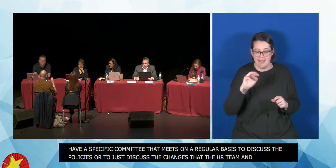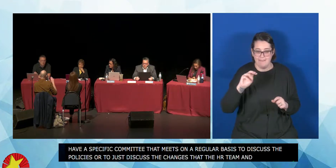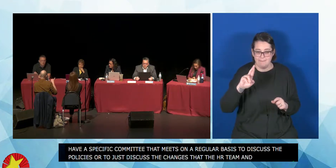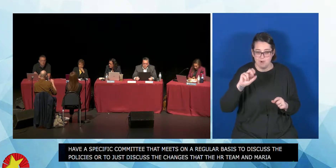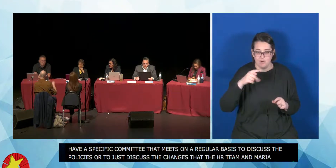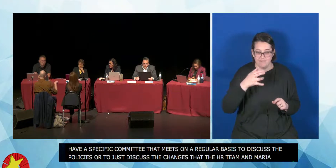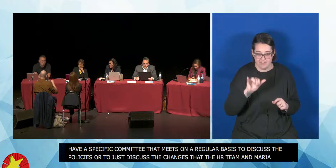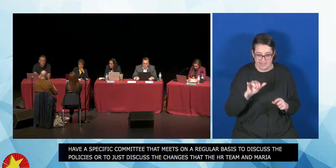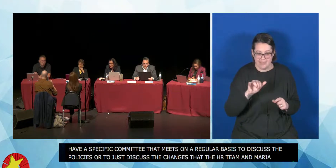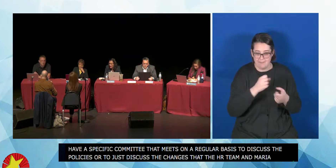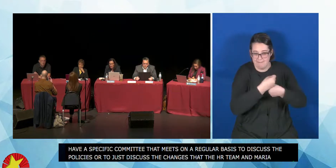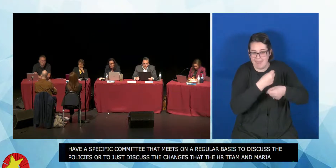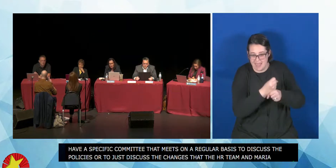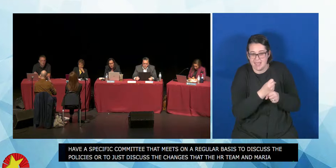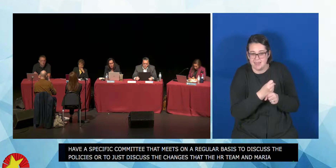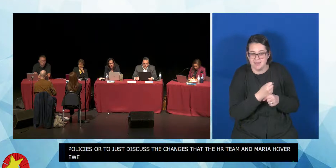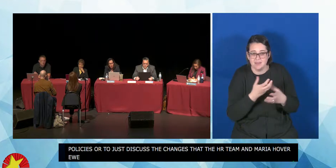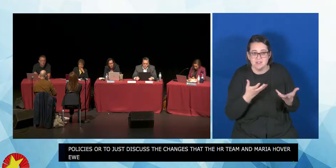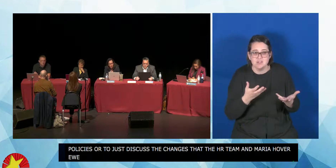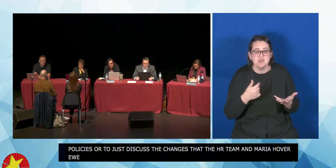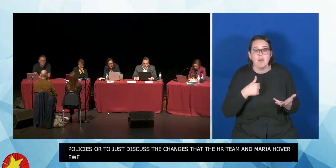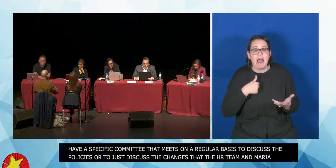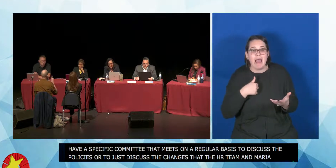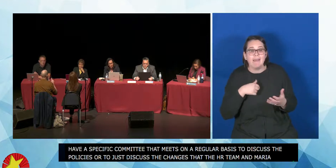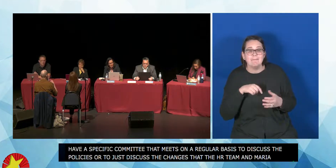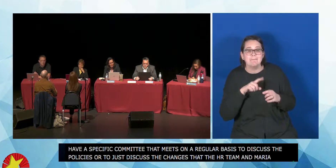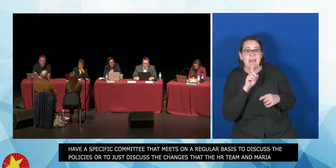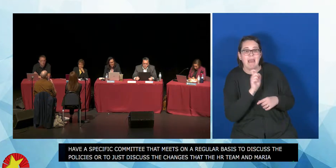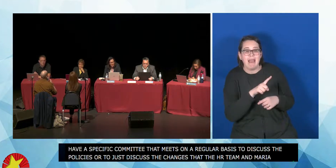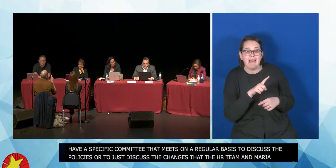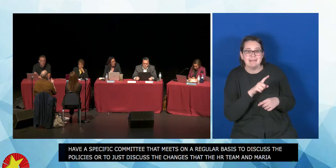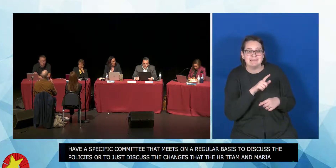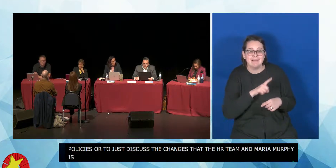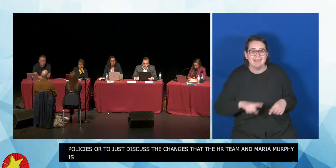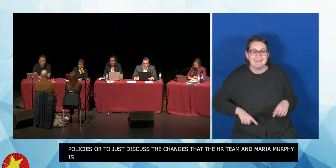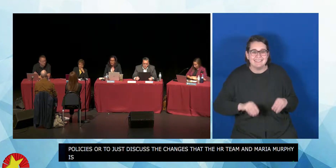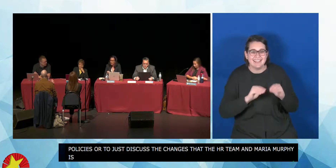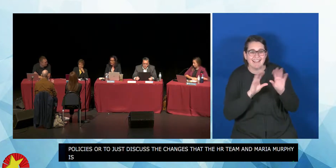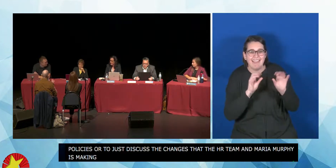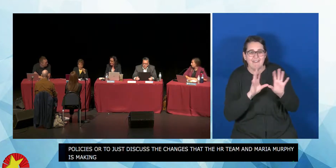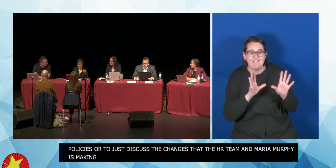policy. So I guess I'm asking for clarification.